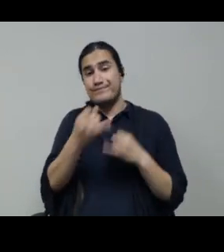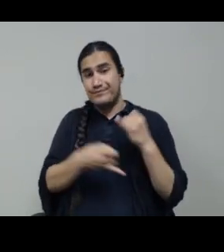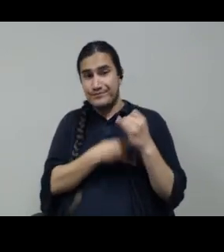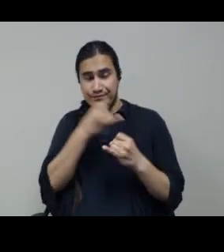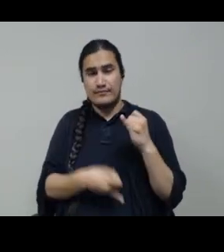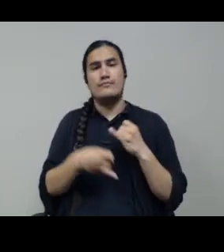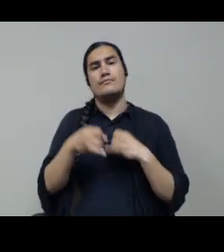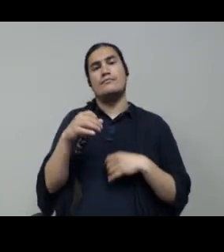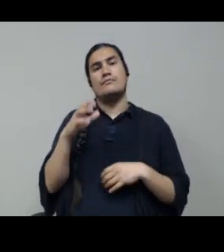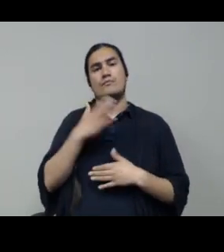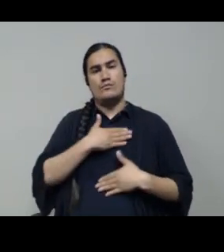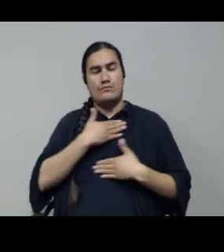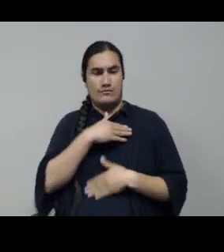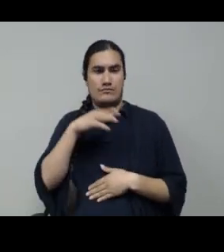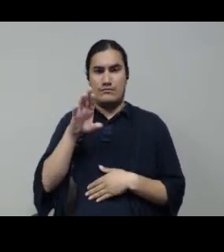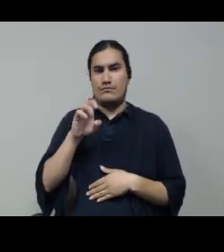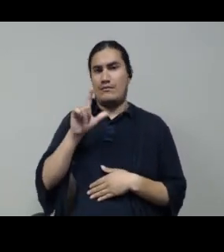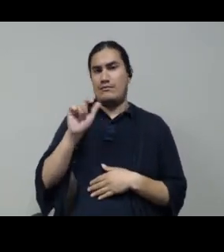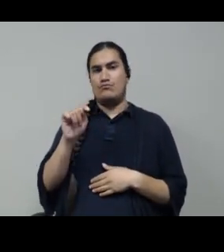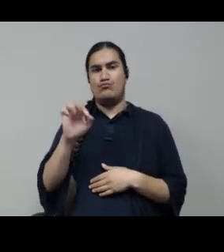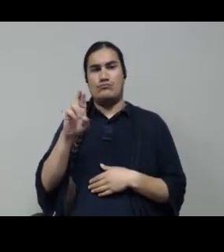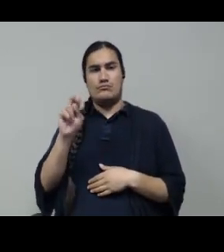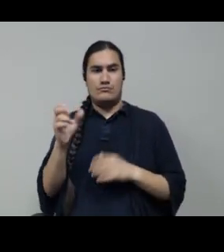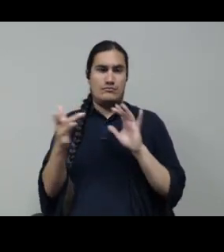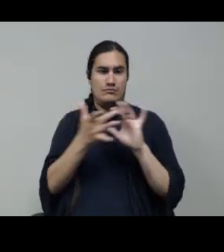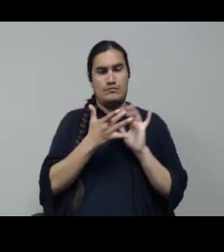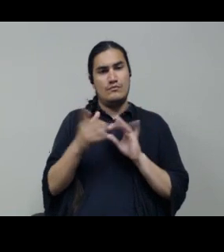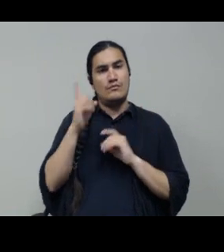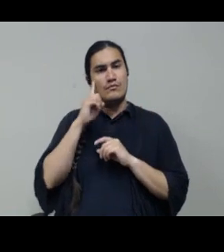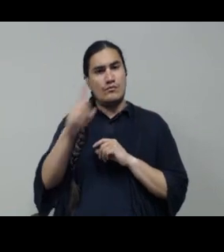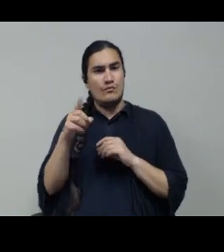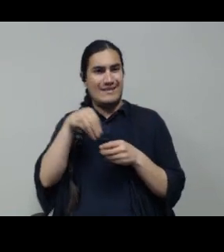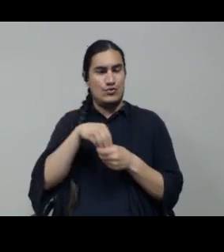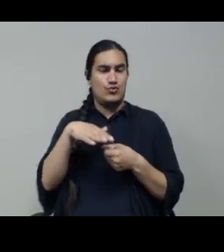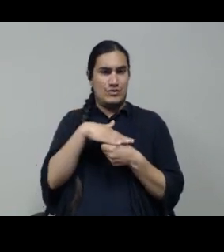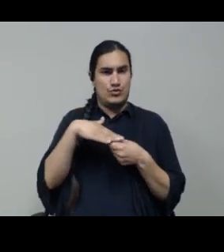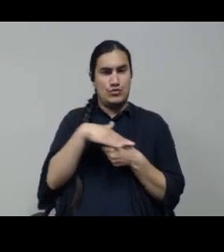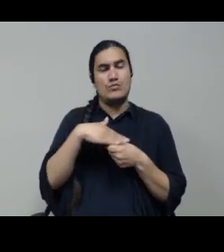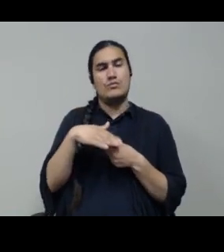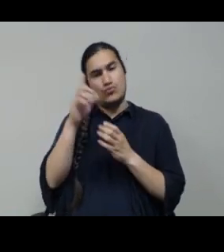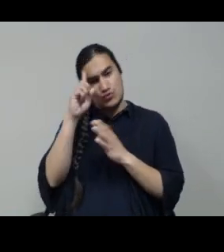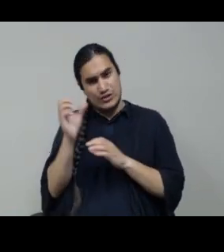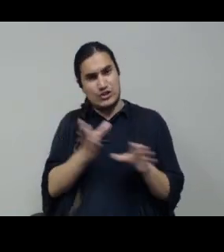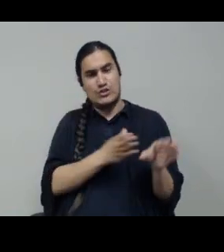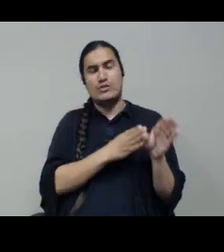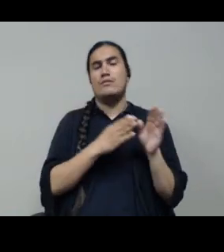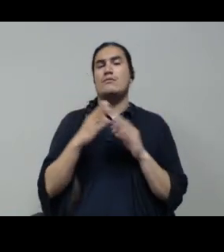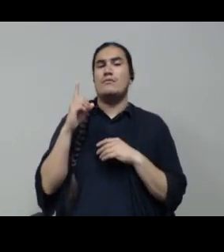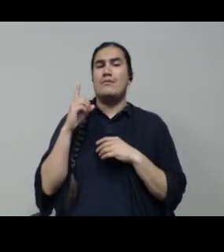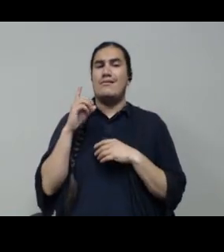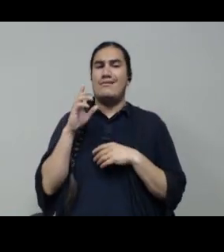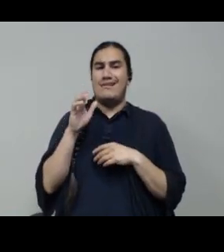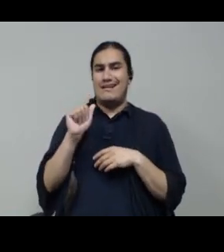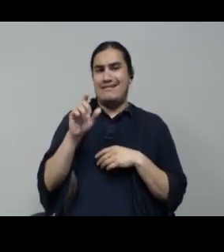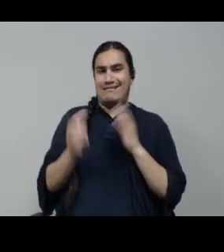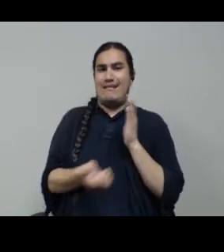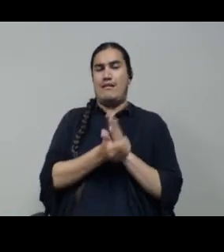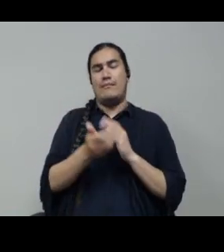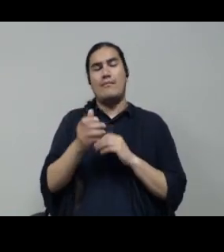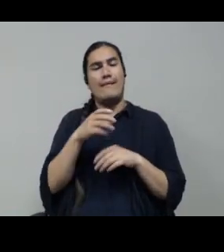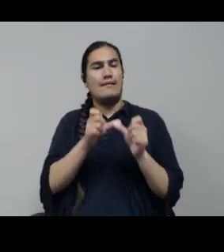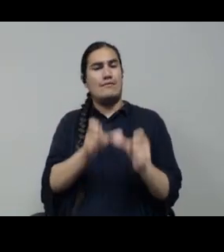appreciate Caltrans' outreach regarding the Interregional Transportation Strategic Plan Addendum and the continuing